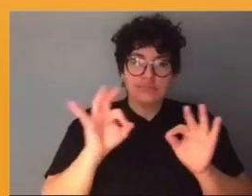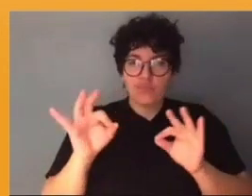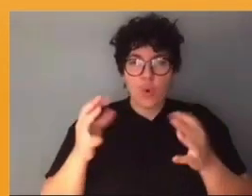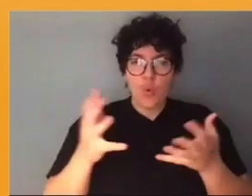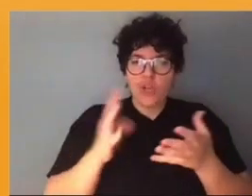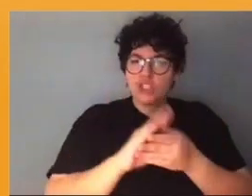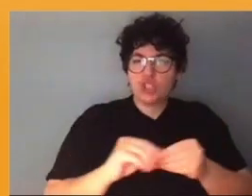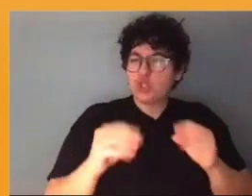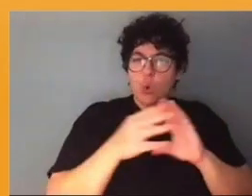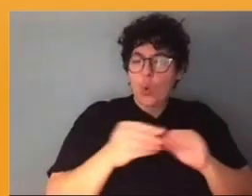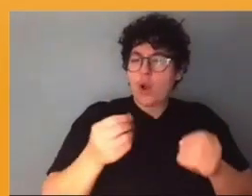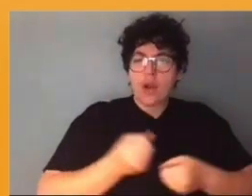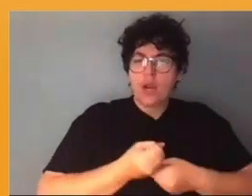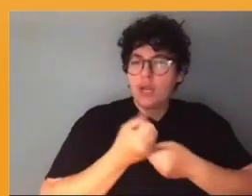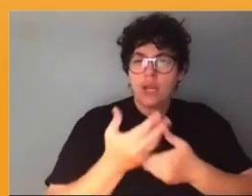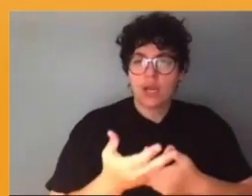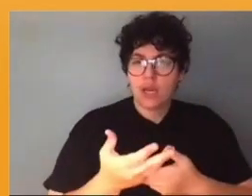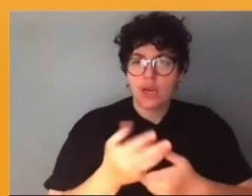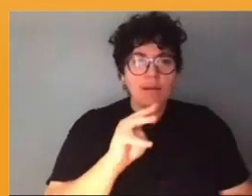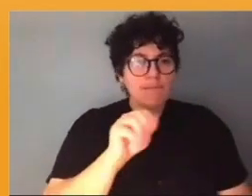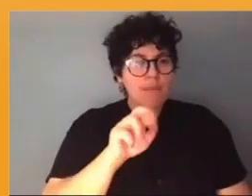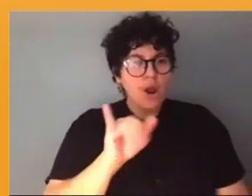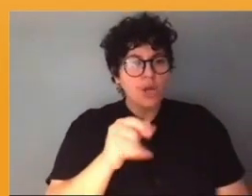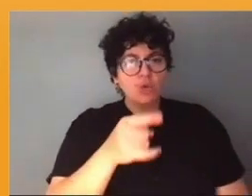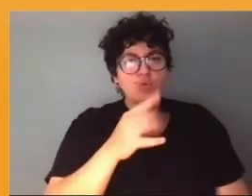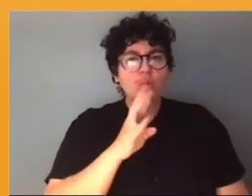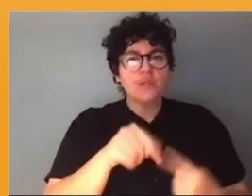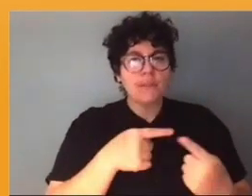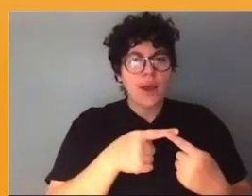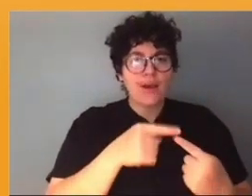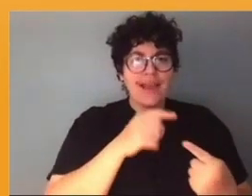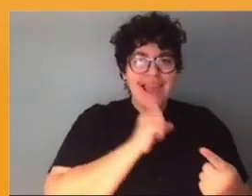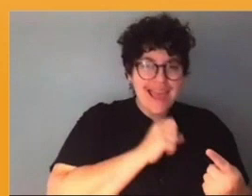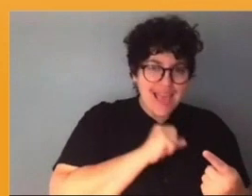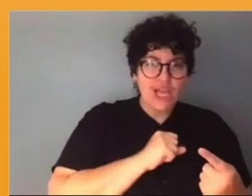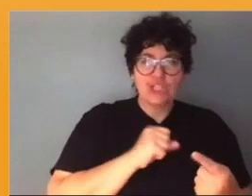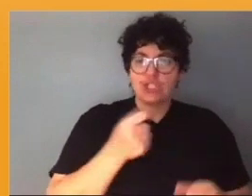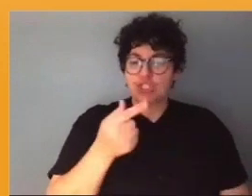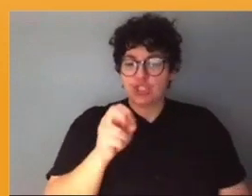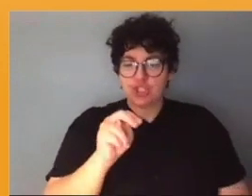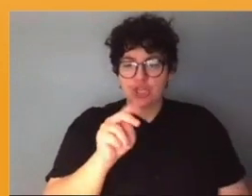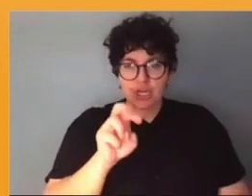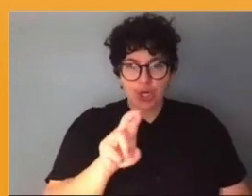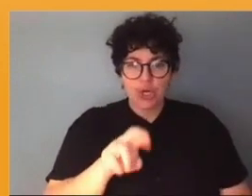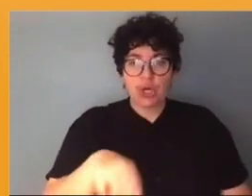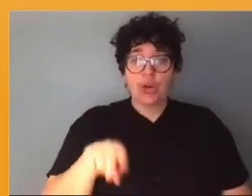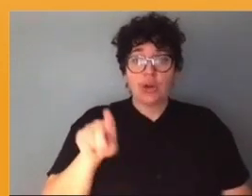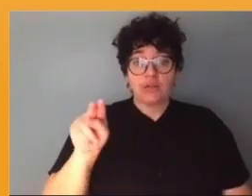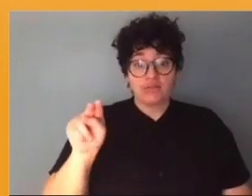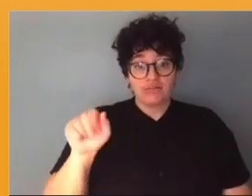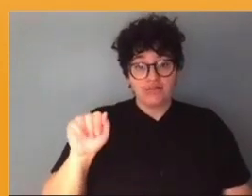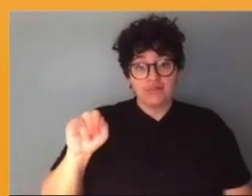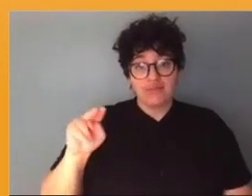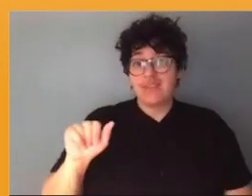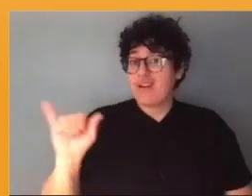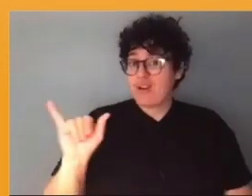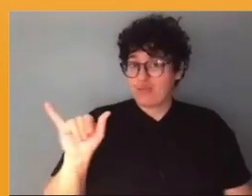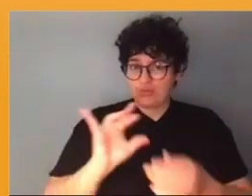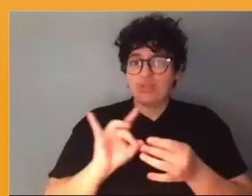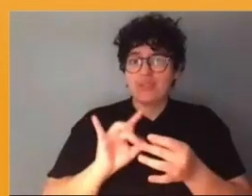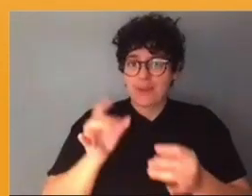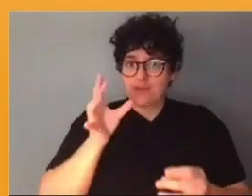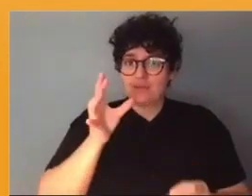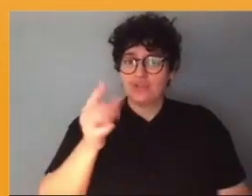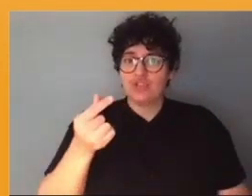Mari, you spoke about age and gender. Naina, you also referenced gender, certainly, but also the circumstance in which